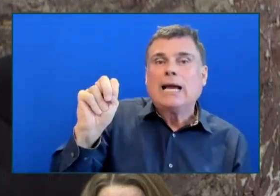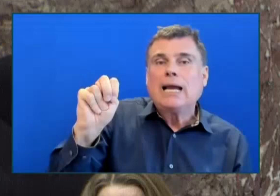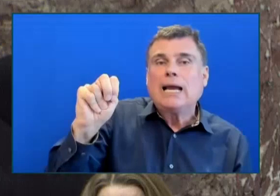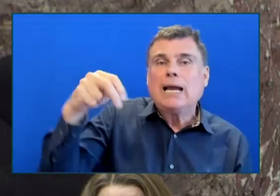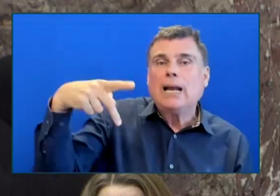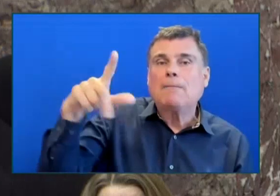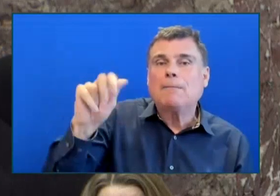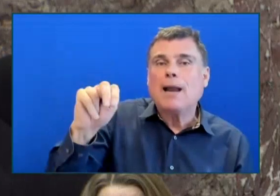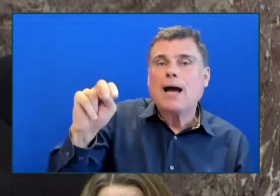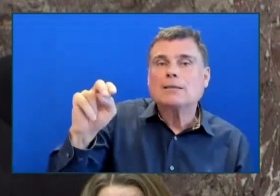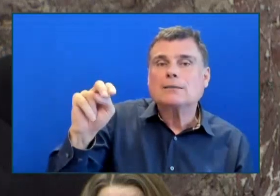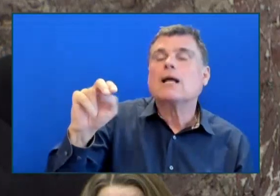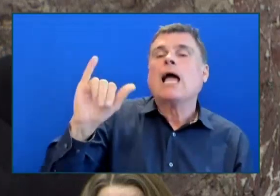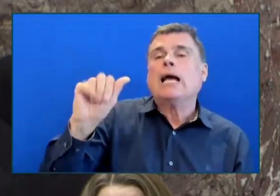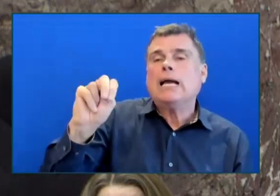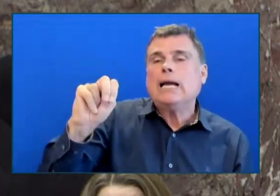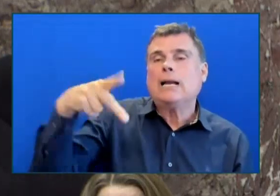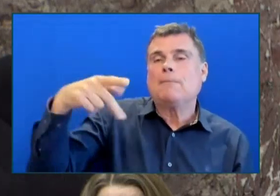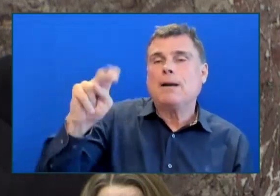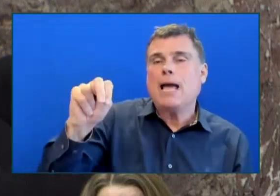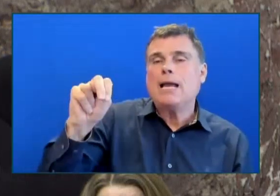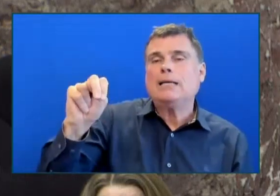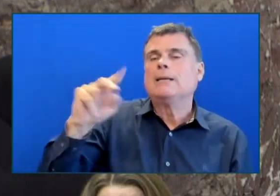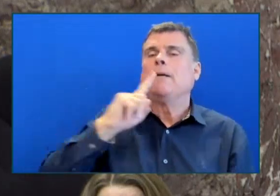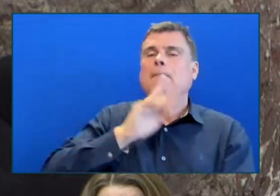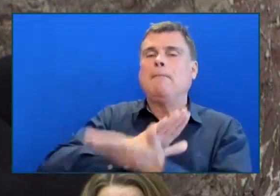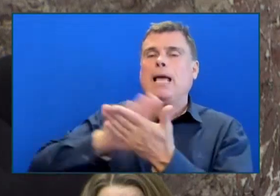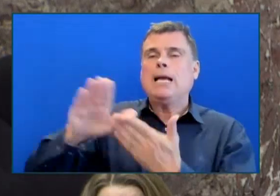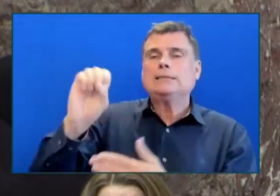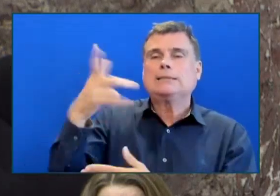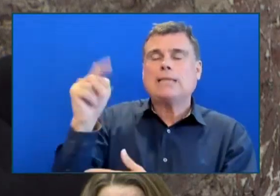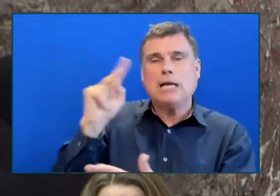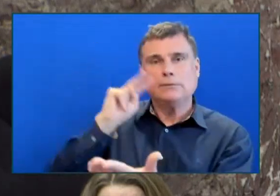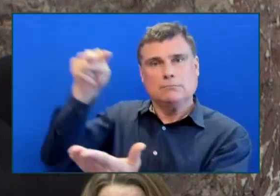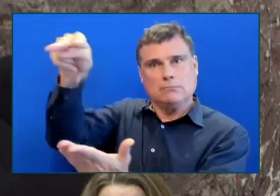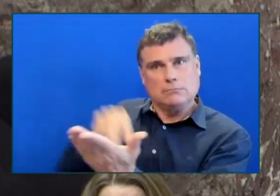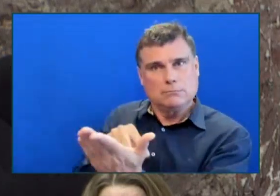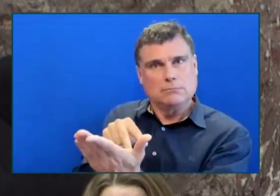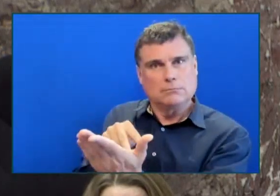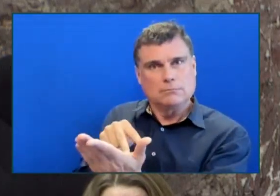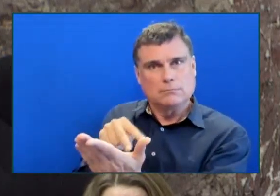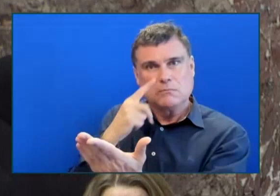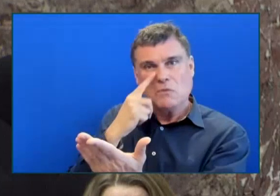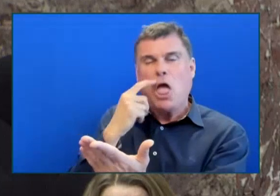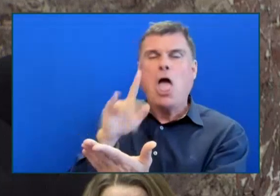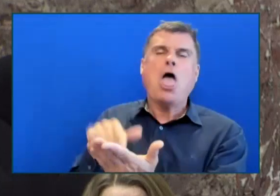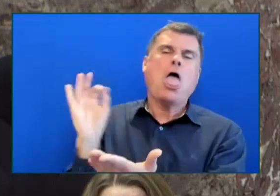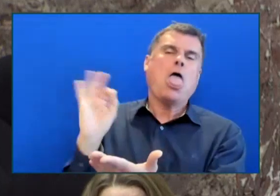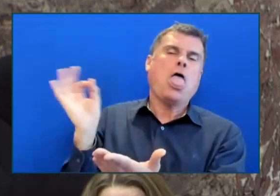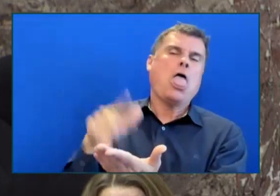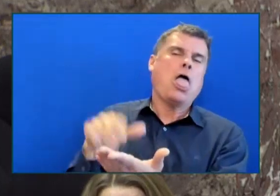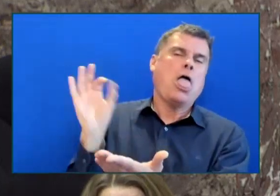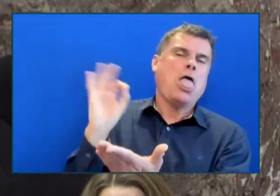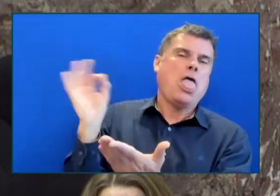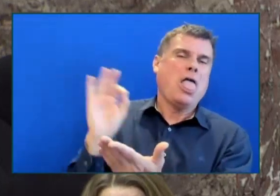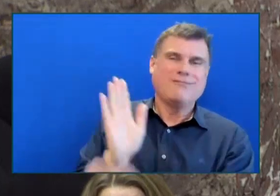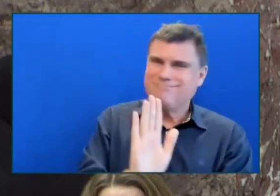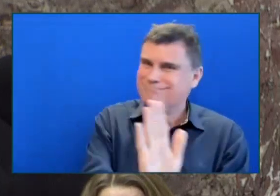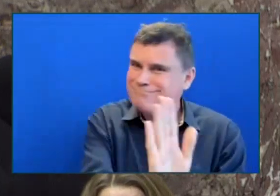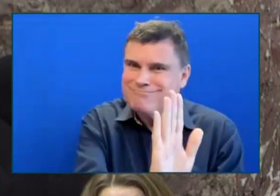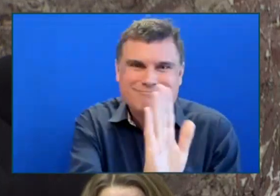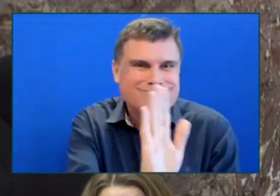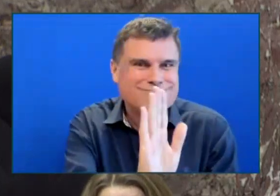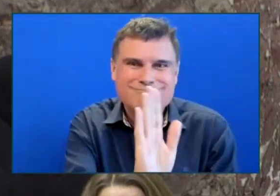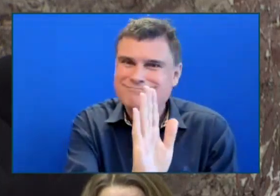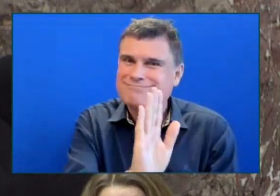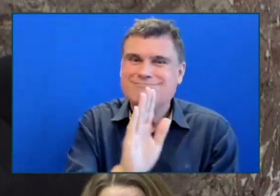taken after 5 years of consultation of thousands of health professionals, Honourable Speaker. And